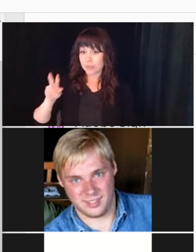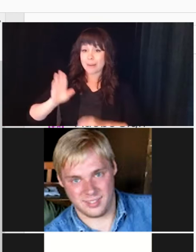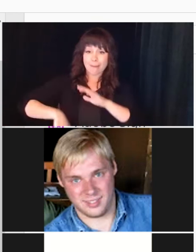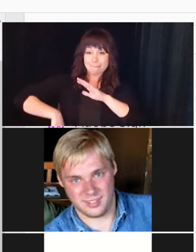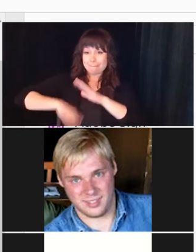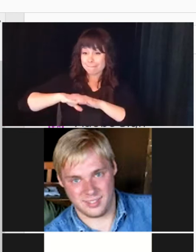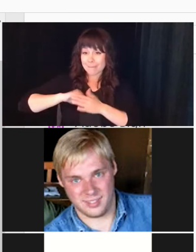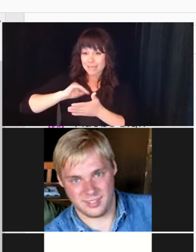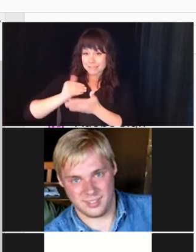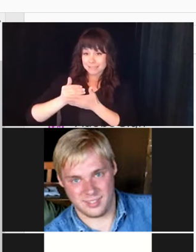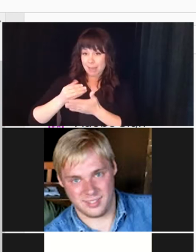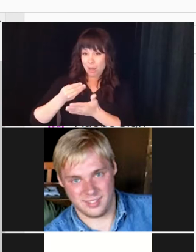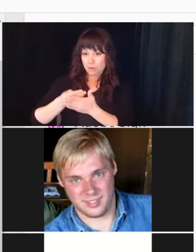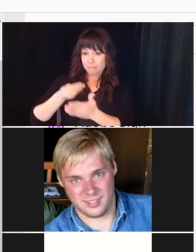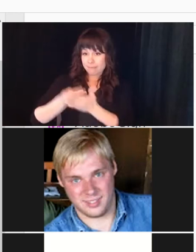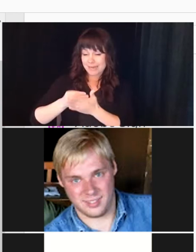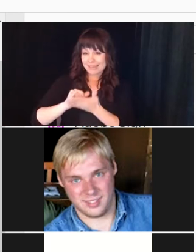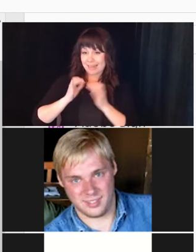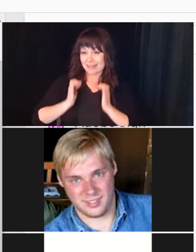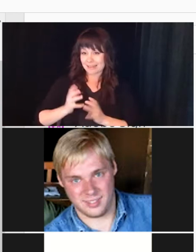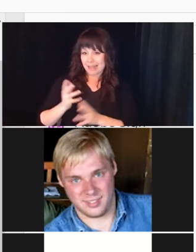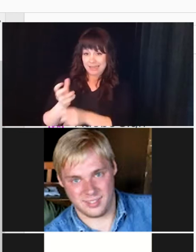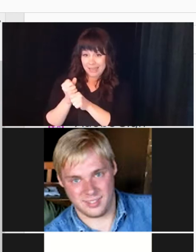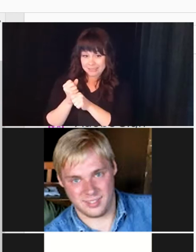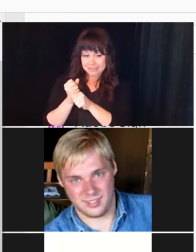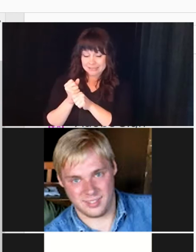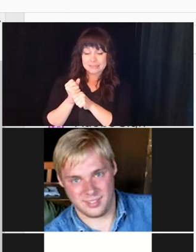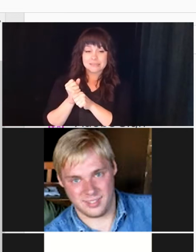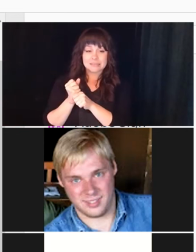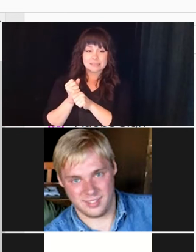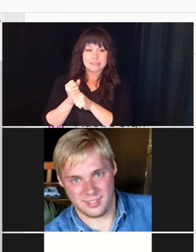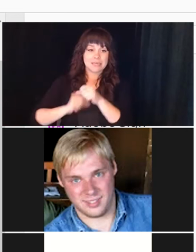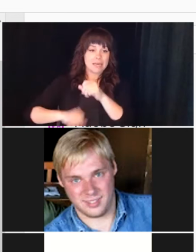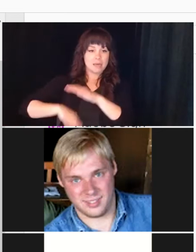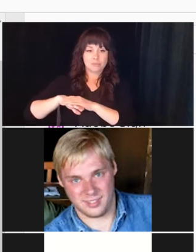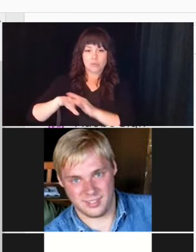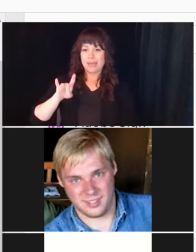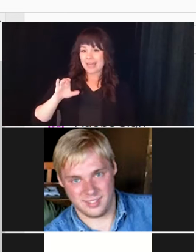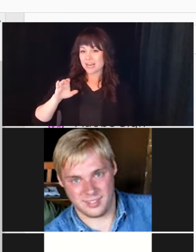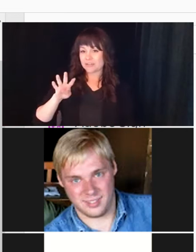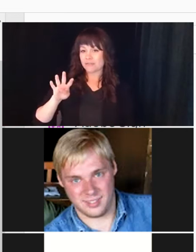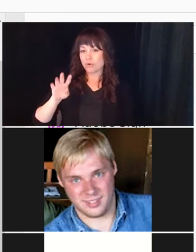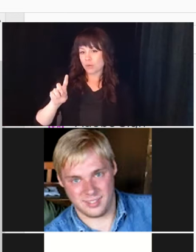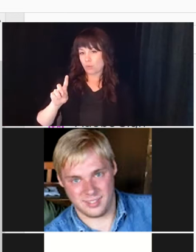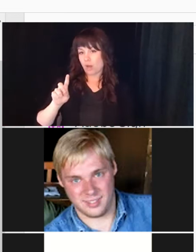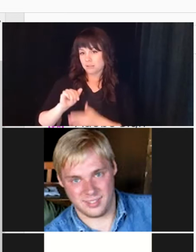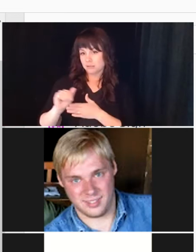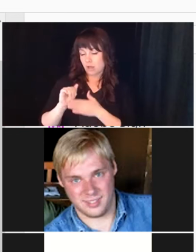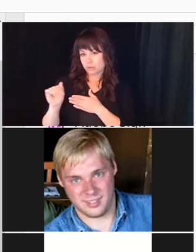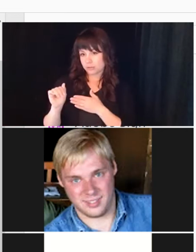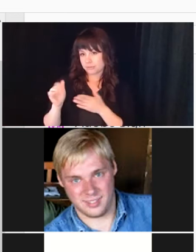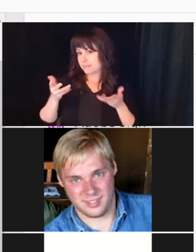that a client gets is going to be $841, and that's all they're going to be entitled